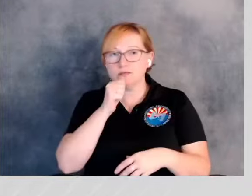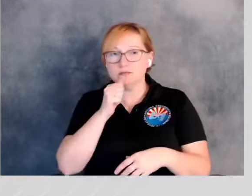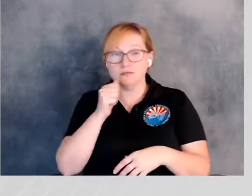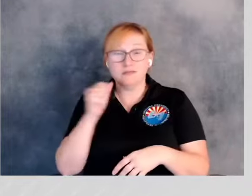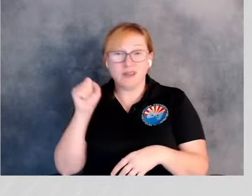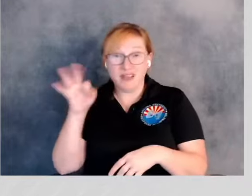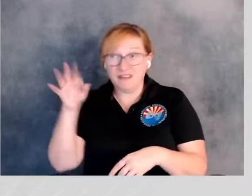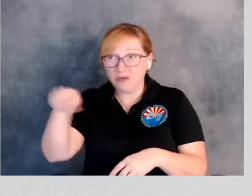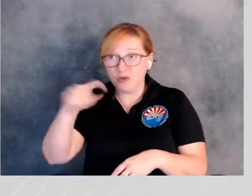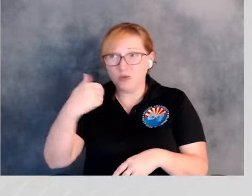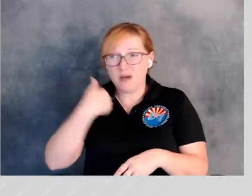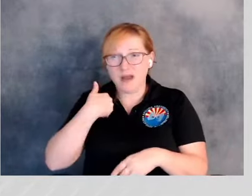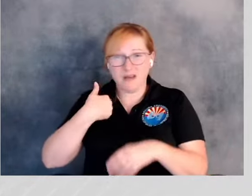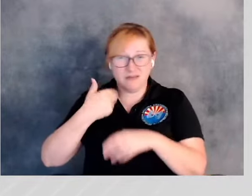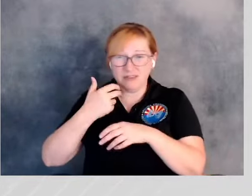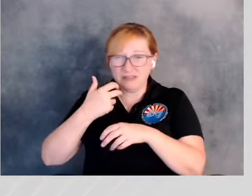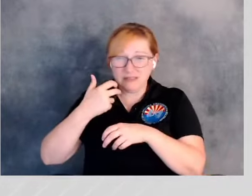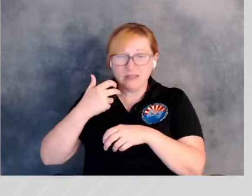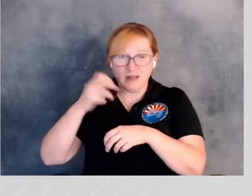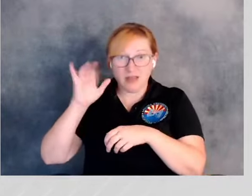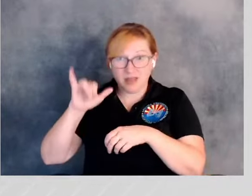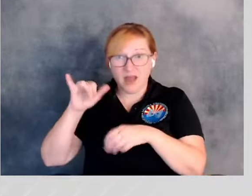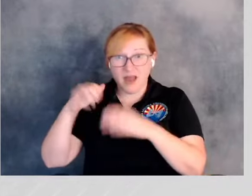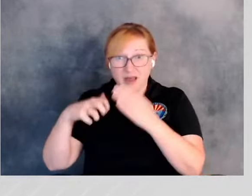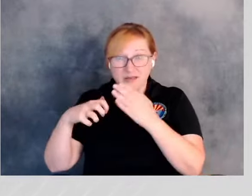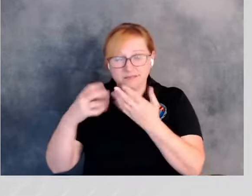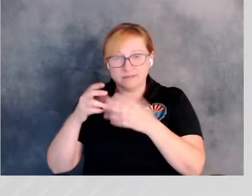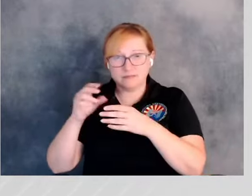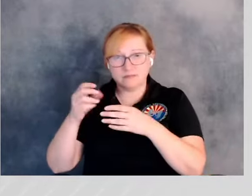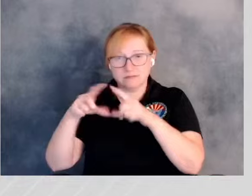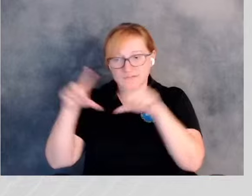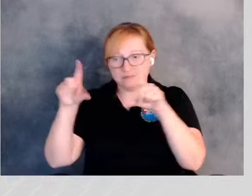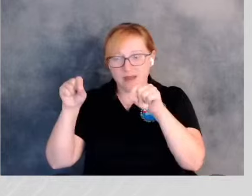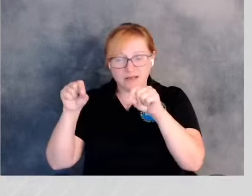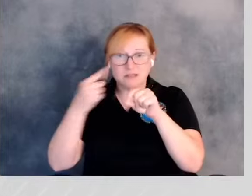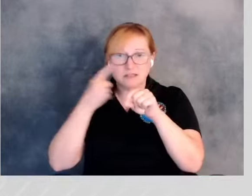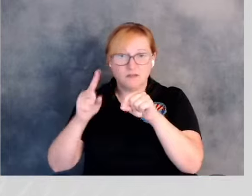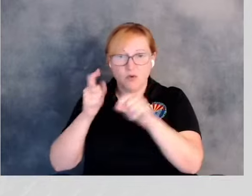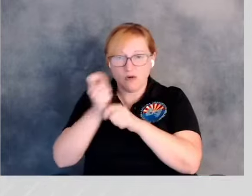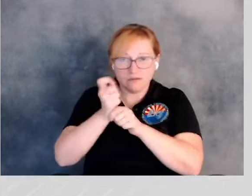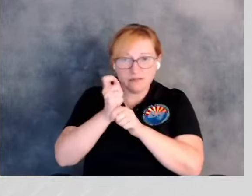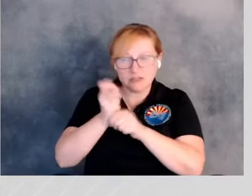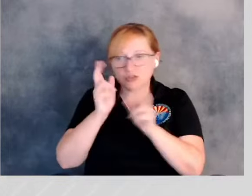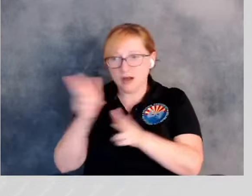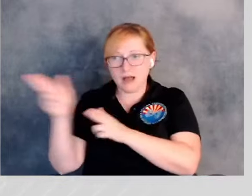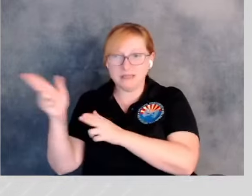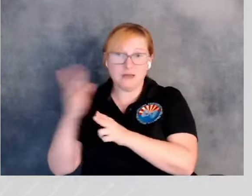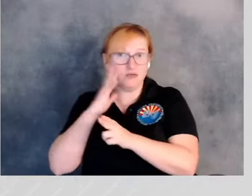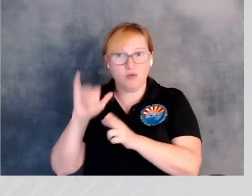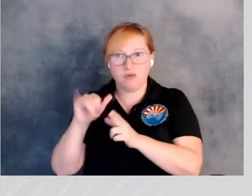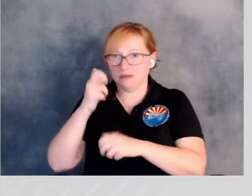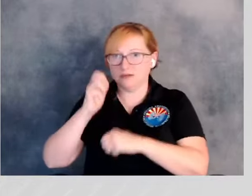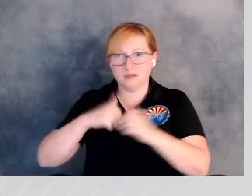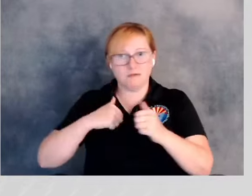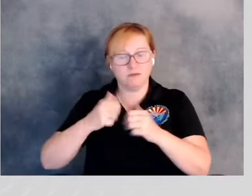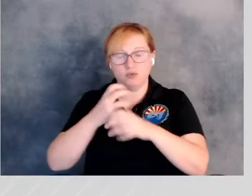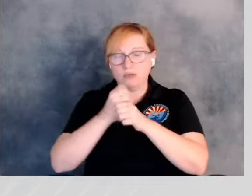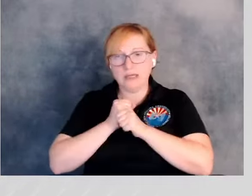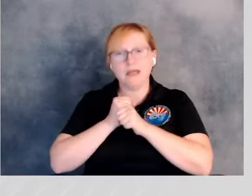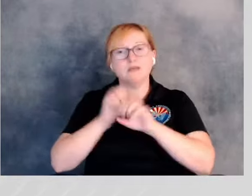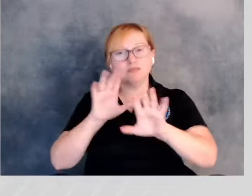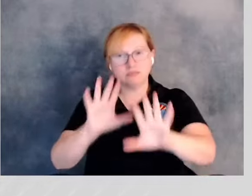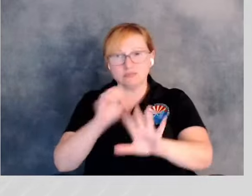tags. With that, I am going to pass it off to our counterparts with SLO County OES and Kelly